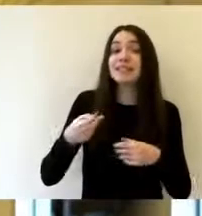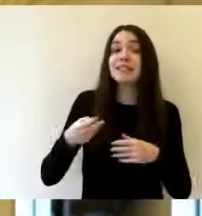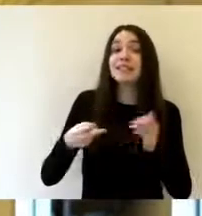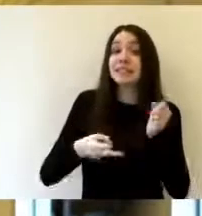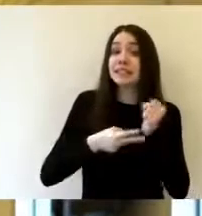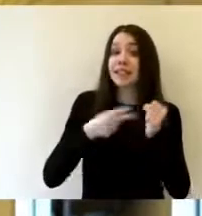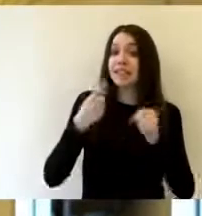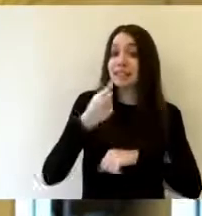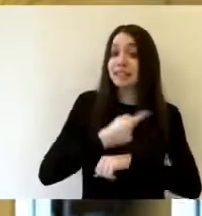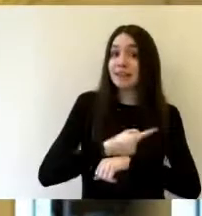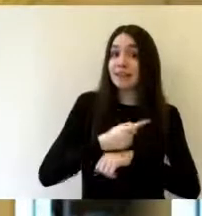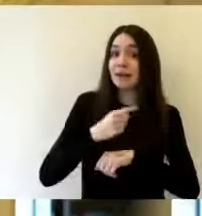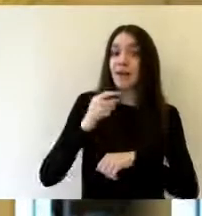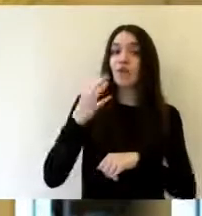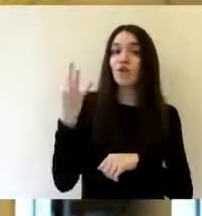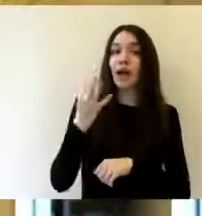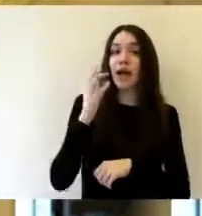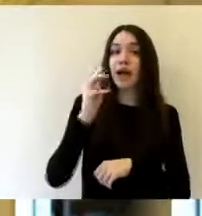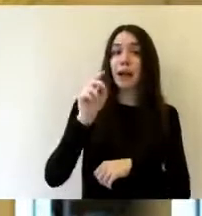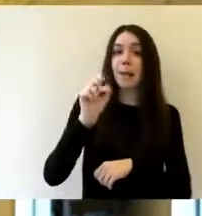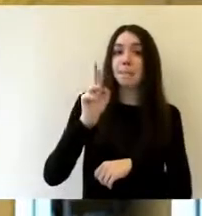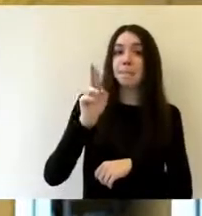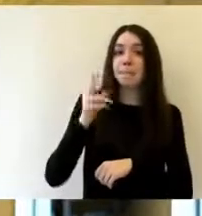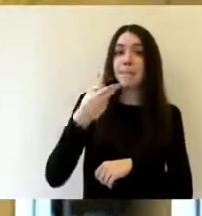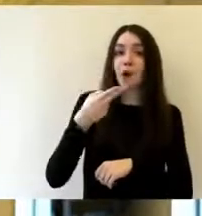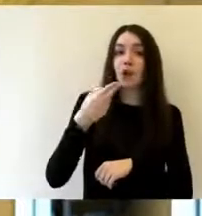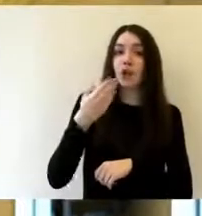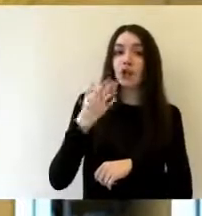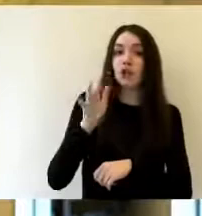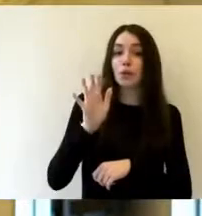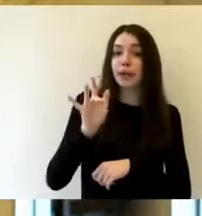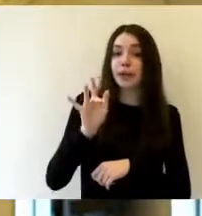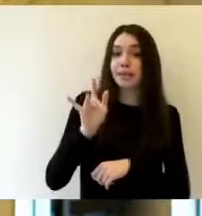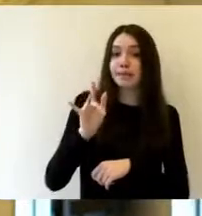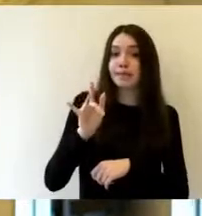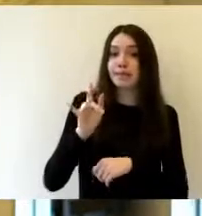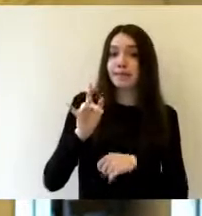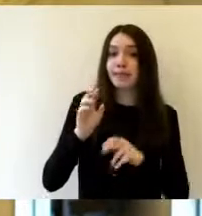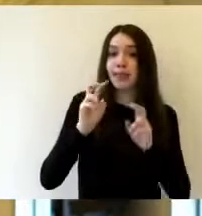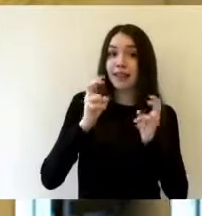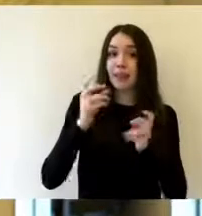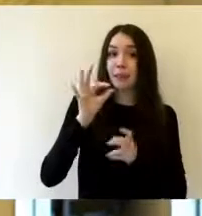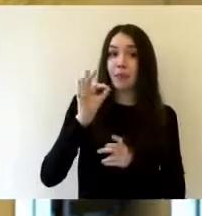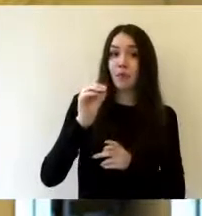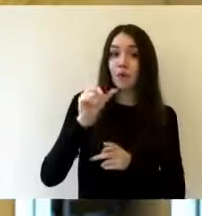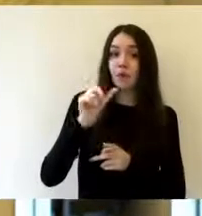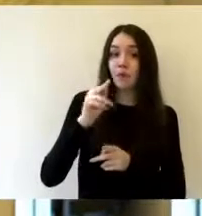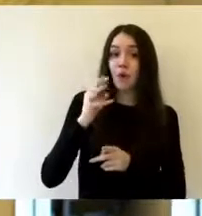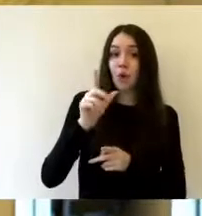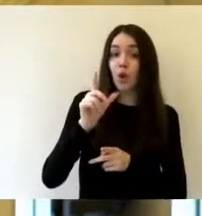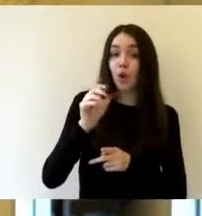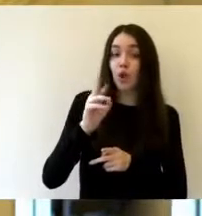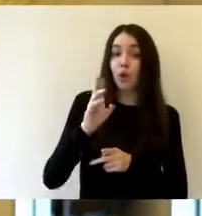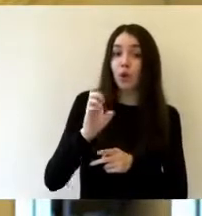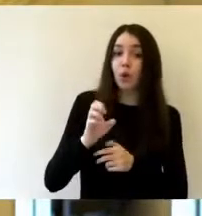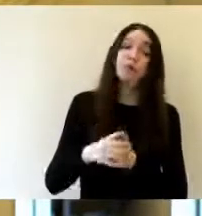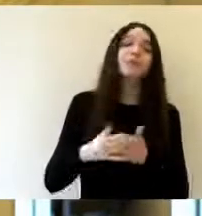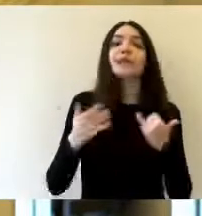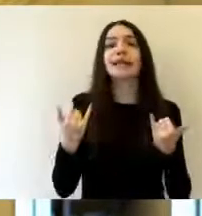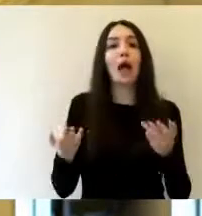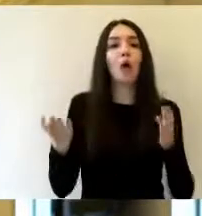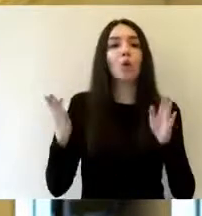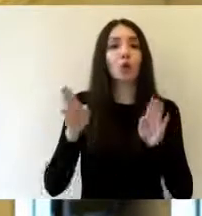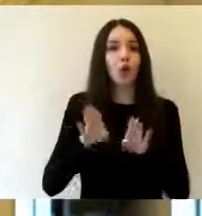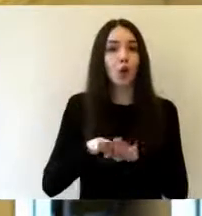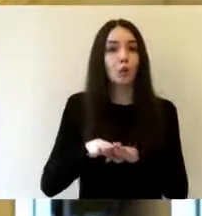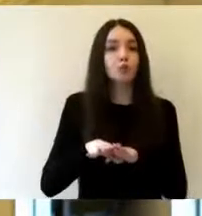March 25th, where we'll be meeting on the theme of folklore. And then let's just close it out as we've been closing it out.